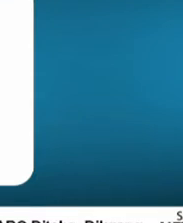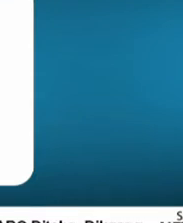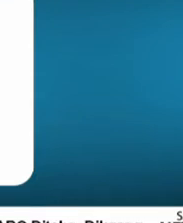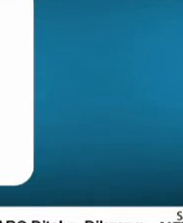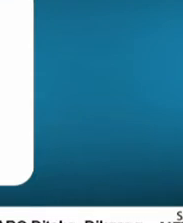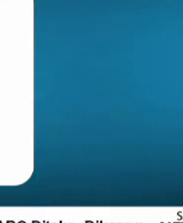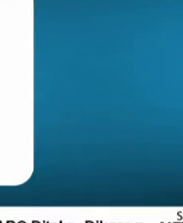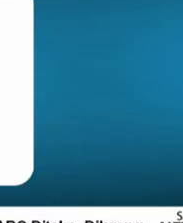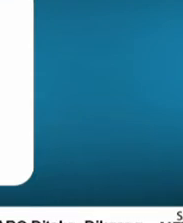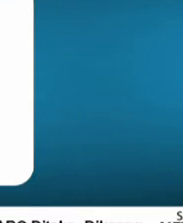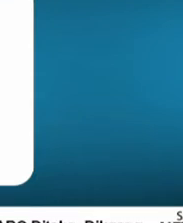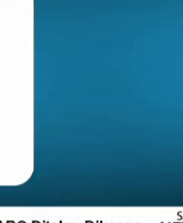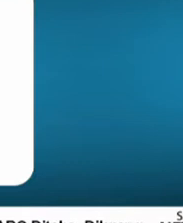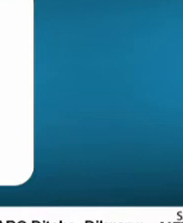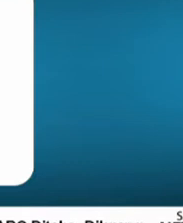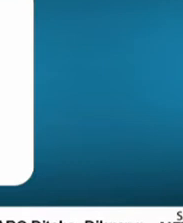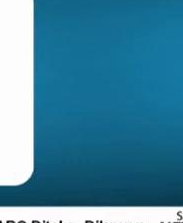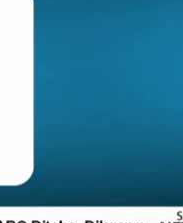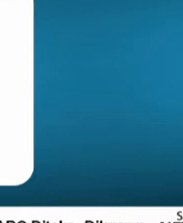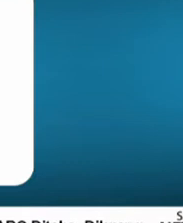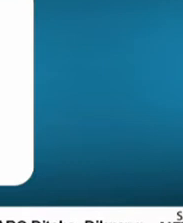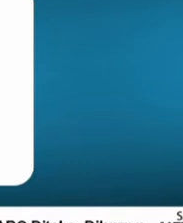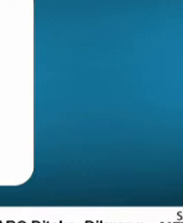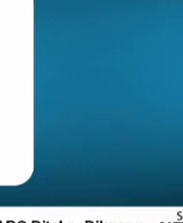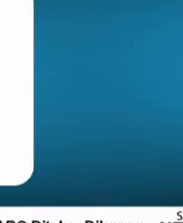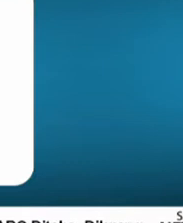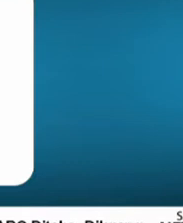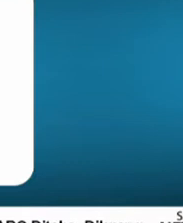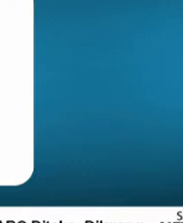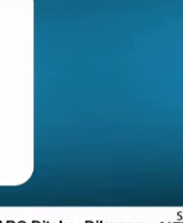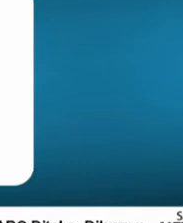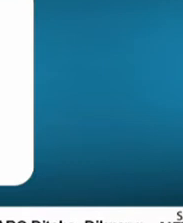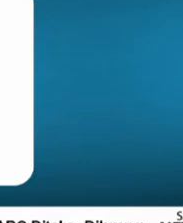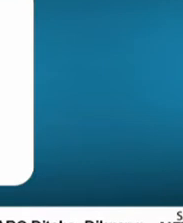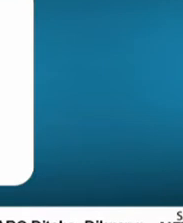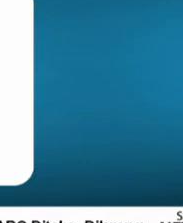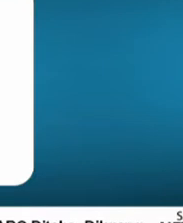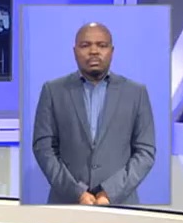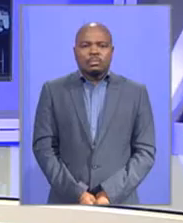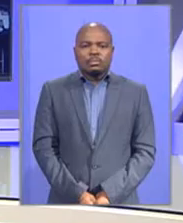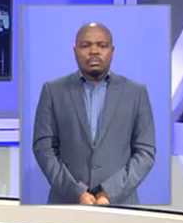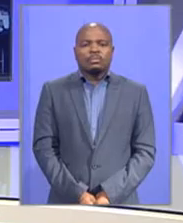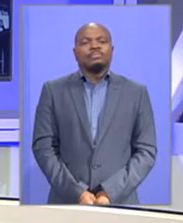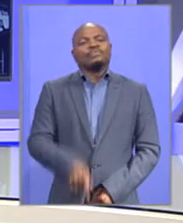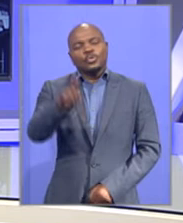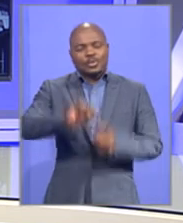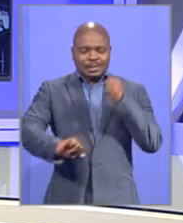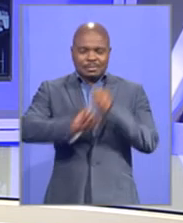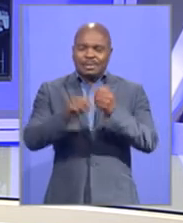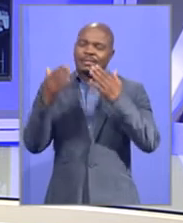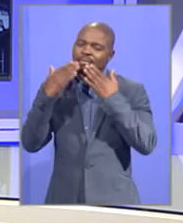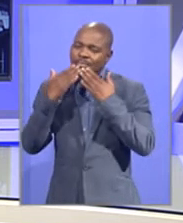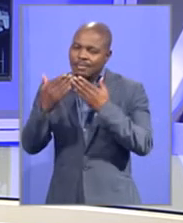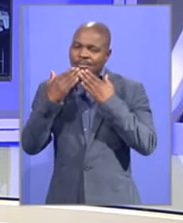Michael Morobane mo Twitter le ene o dumalana le ba bangwe ka gore ba ka bo ba letile gore go wediwe pele. Re lebogela ke monokeng